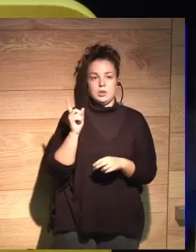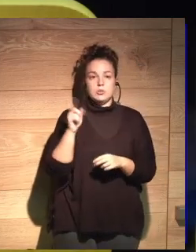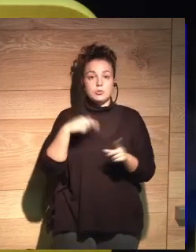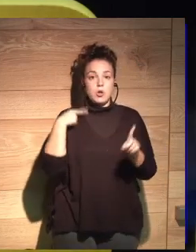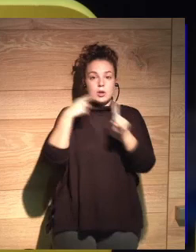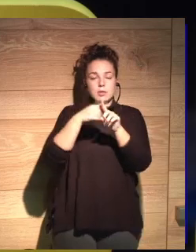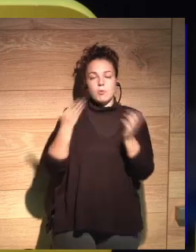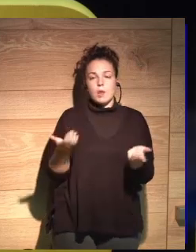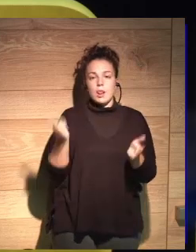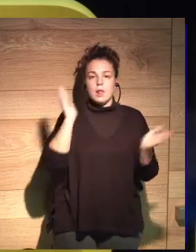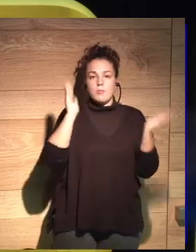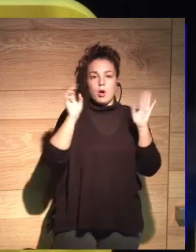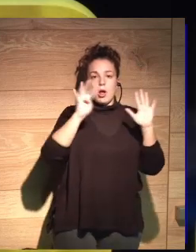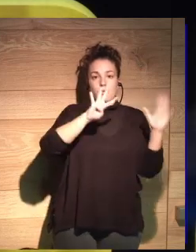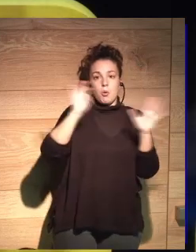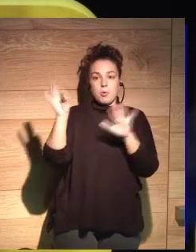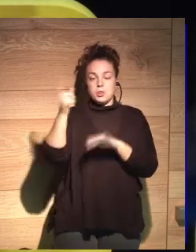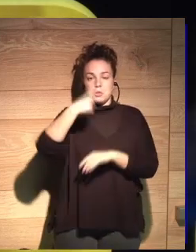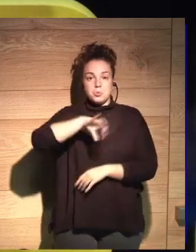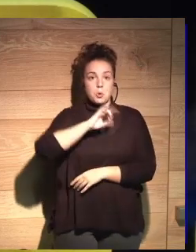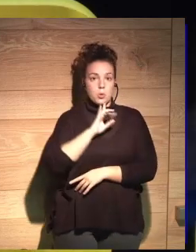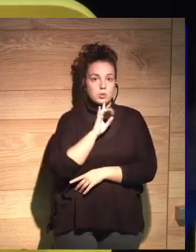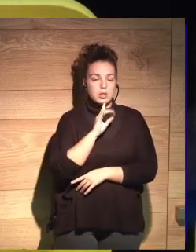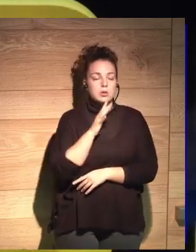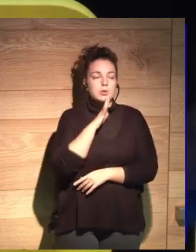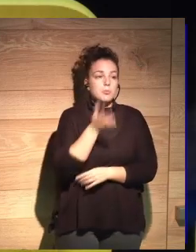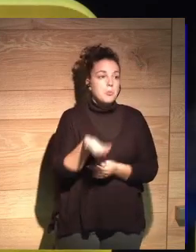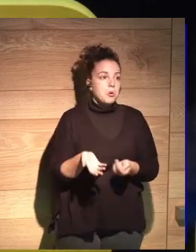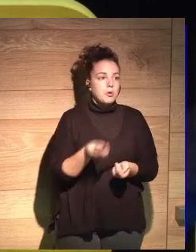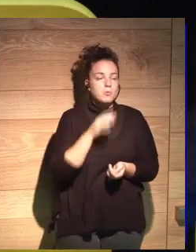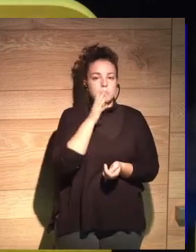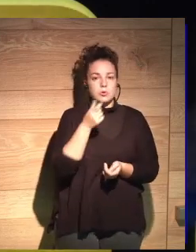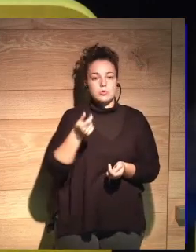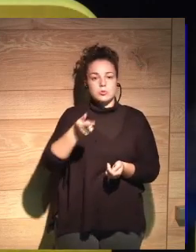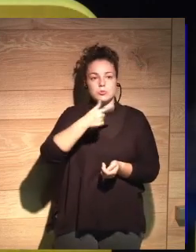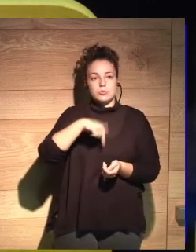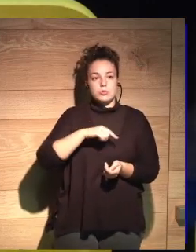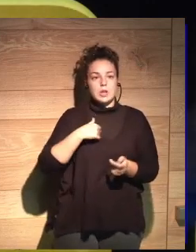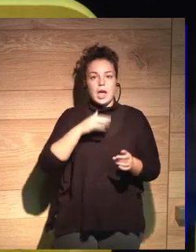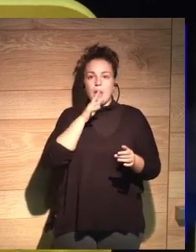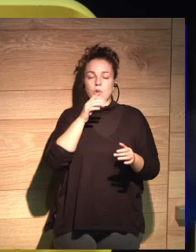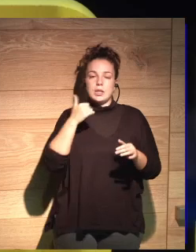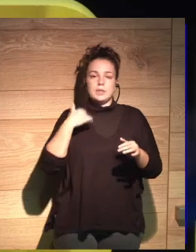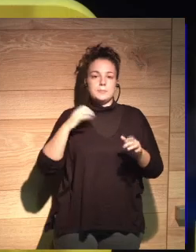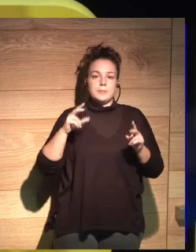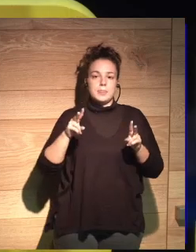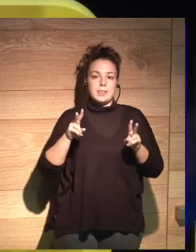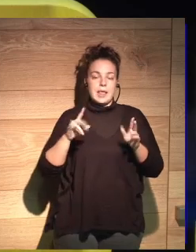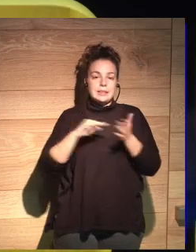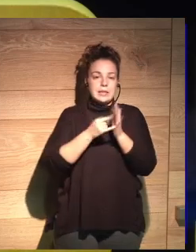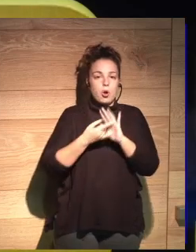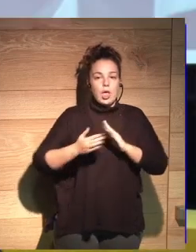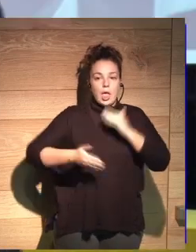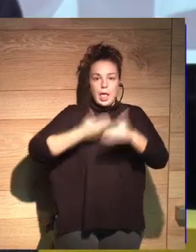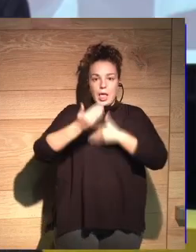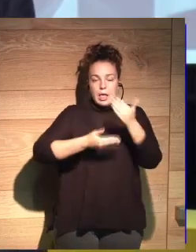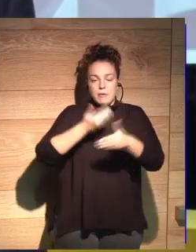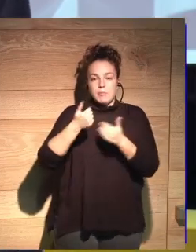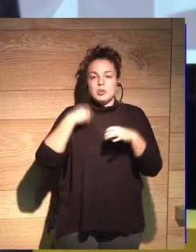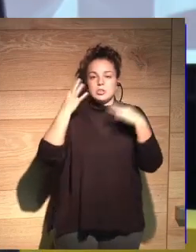very happy. We're doing cutting-edge research. But you could almost find these ideas, quote, line by